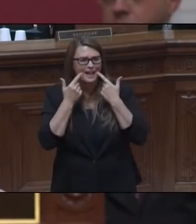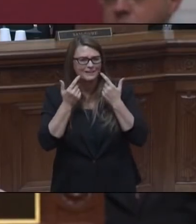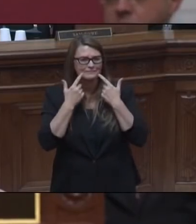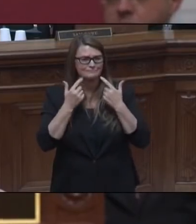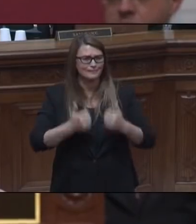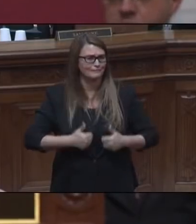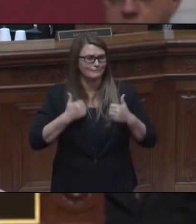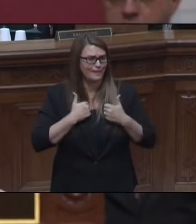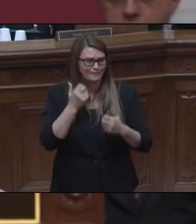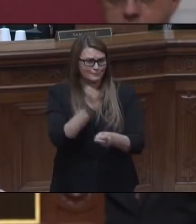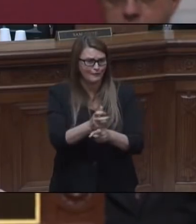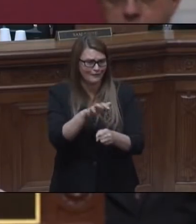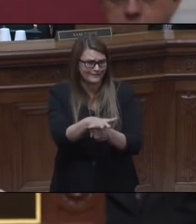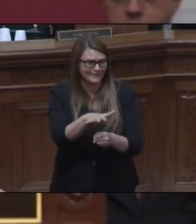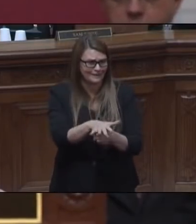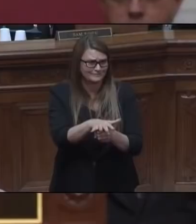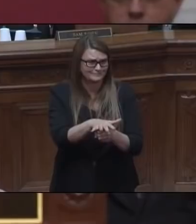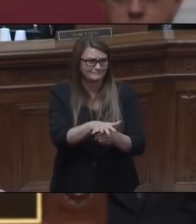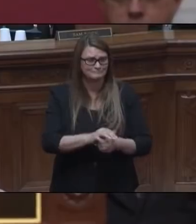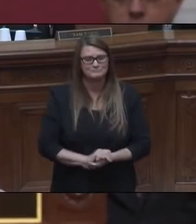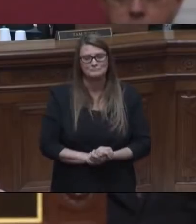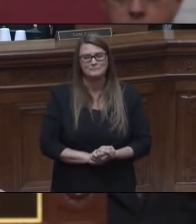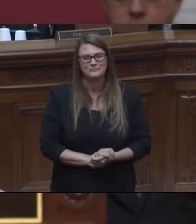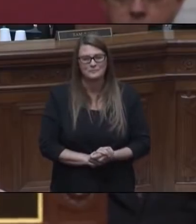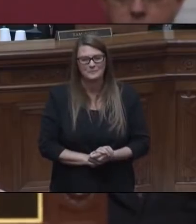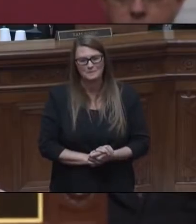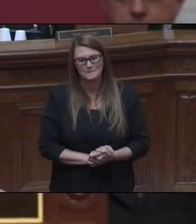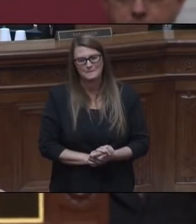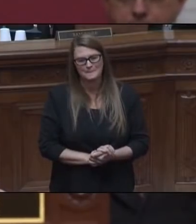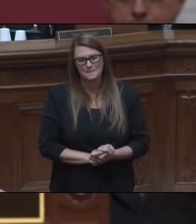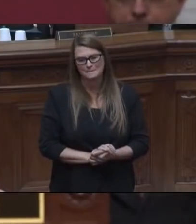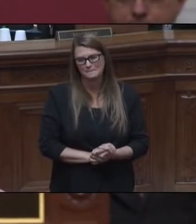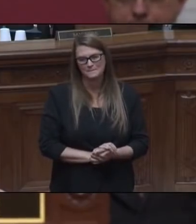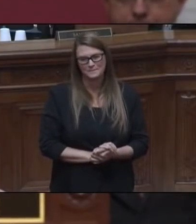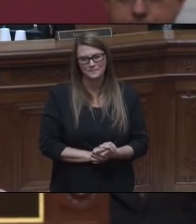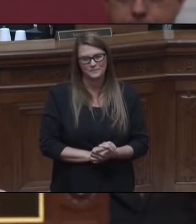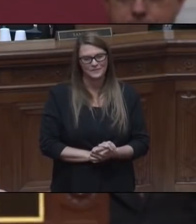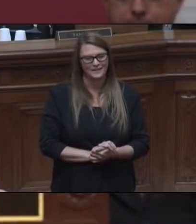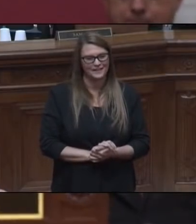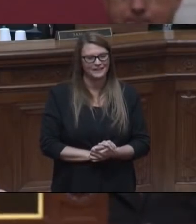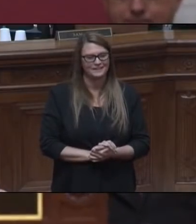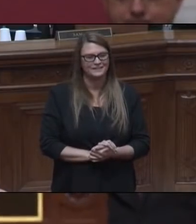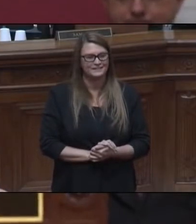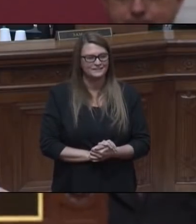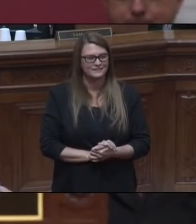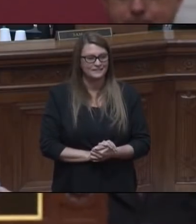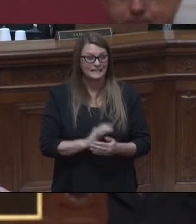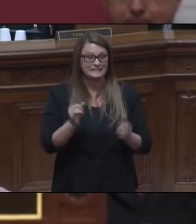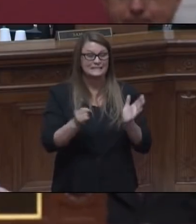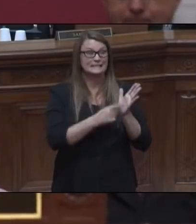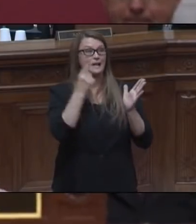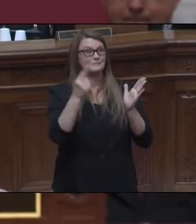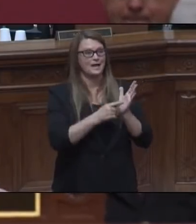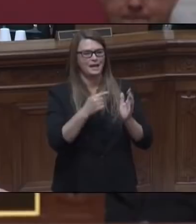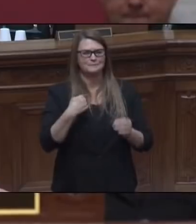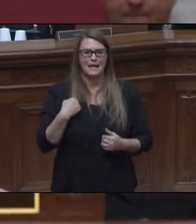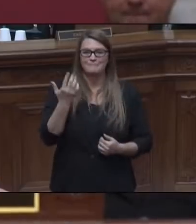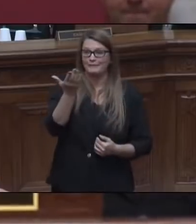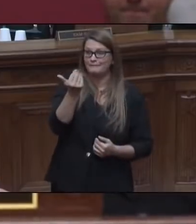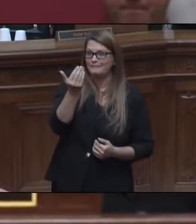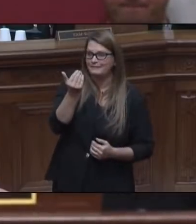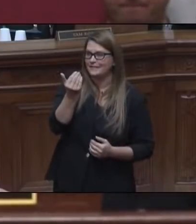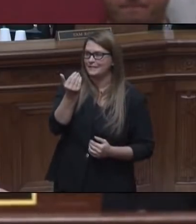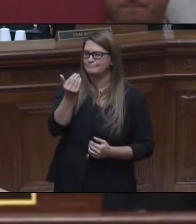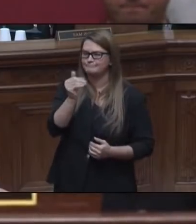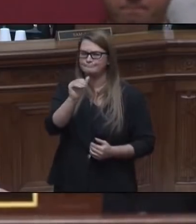tough. Now, in all of that, you know, whether at times I was 15 minutes late or 20